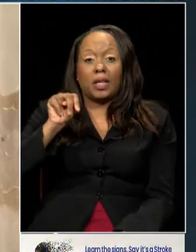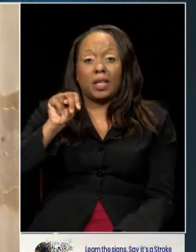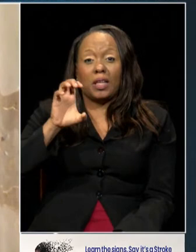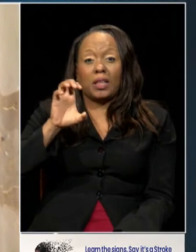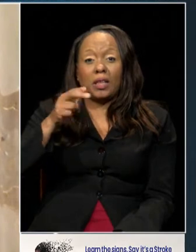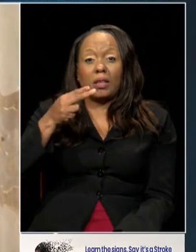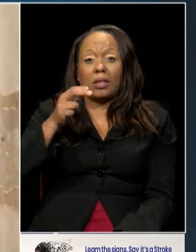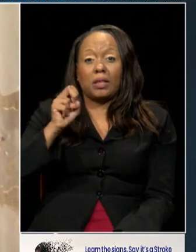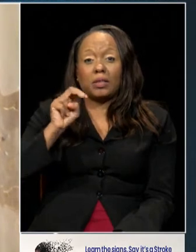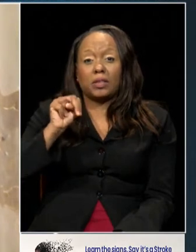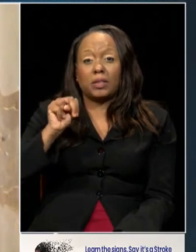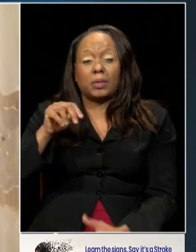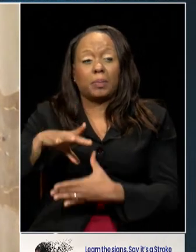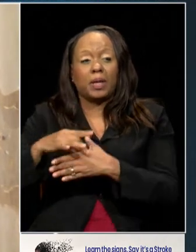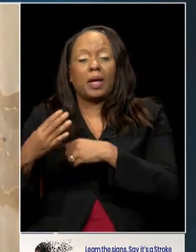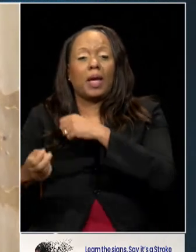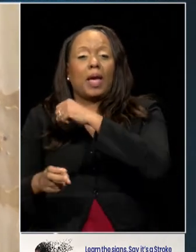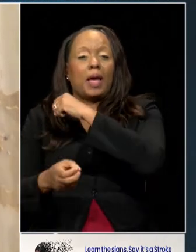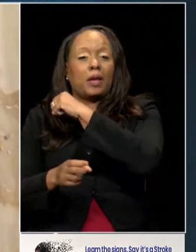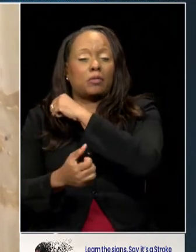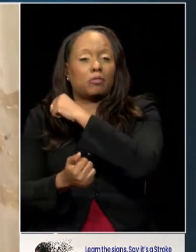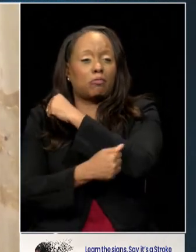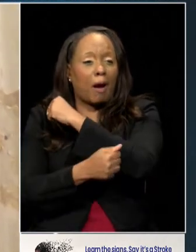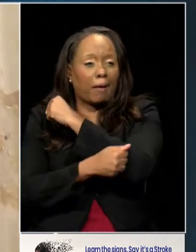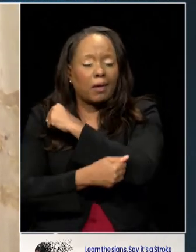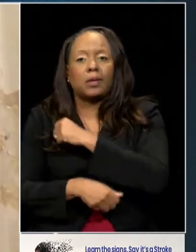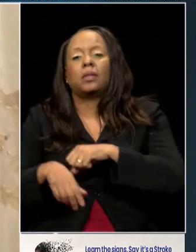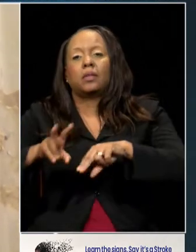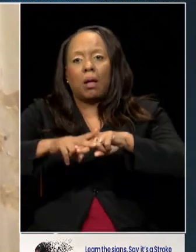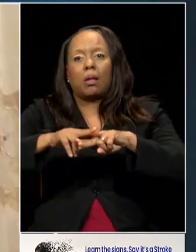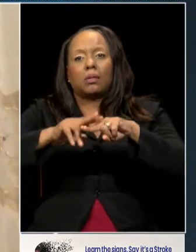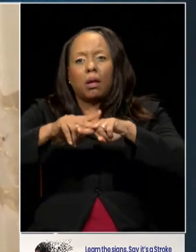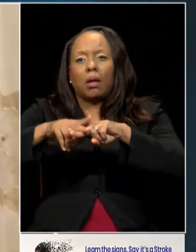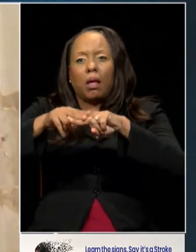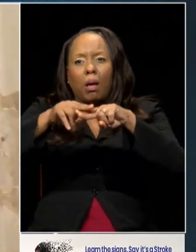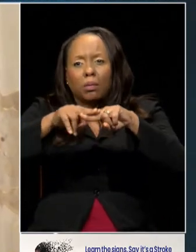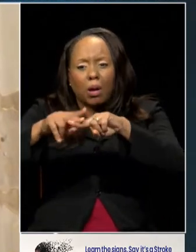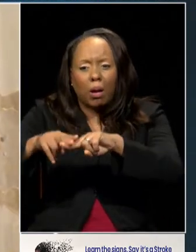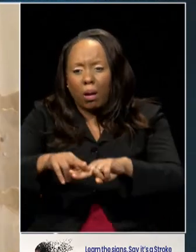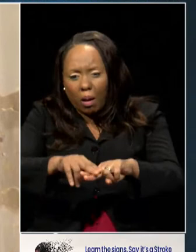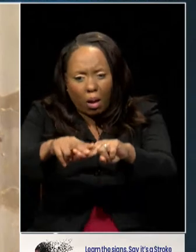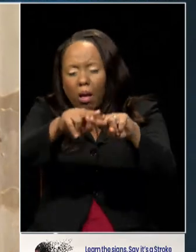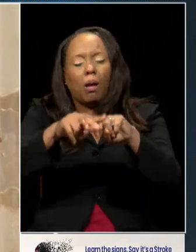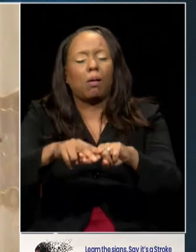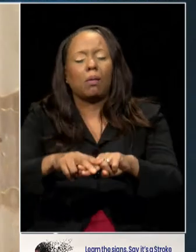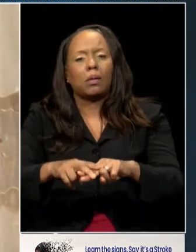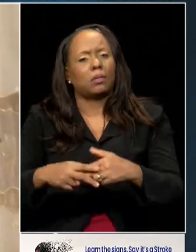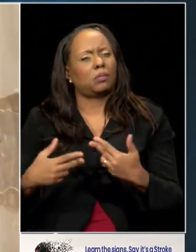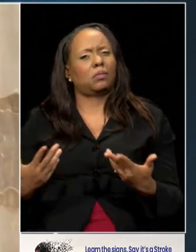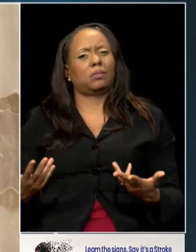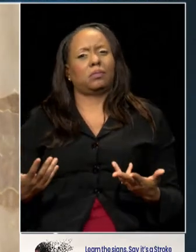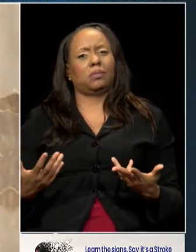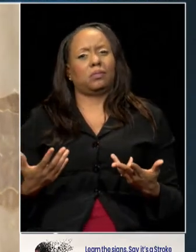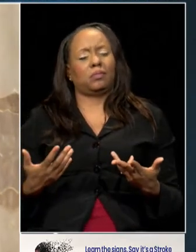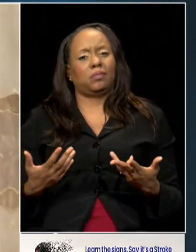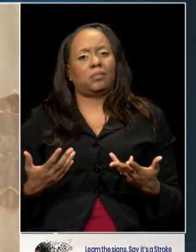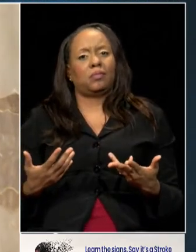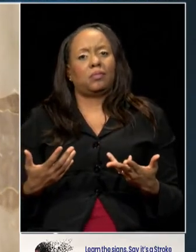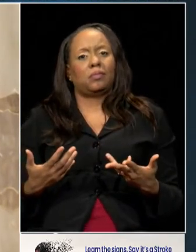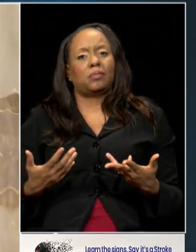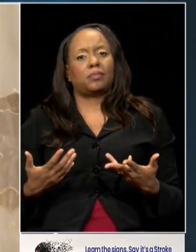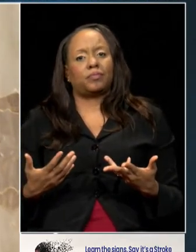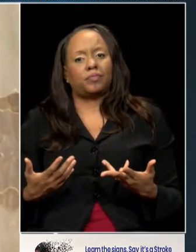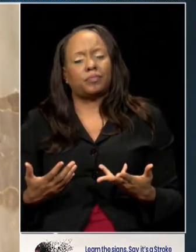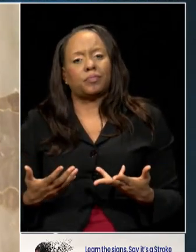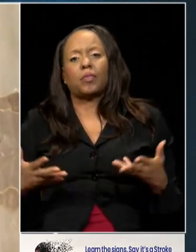when people talk to me, I just hear salt, salt, salt, salt, salt. So how do we continue now without all of this